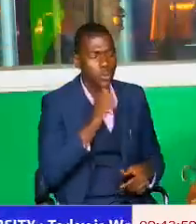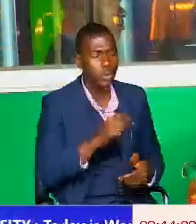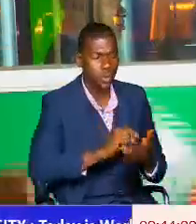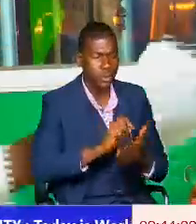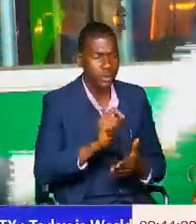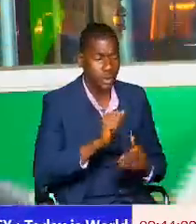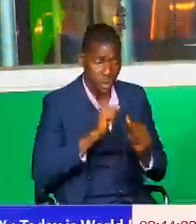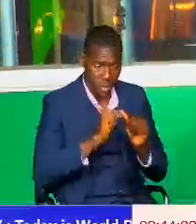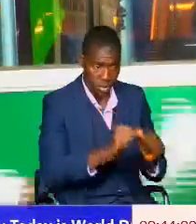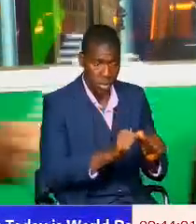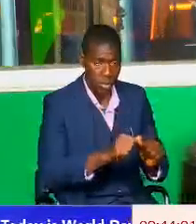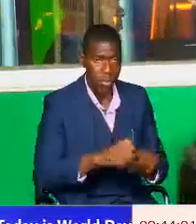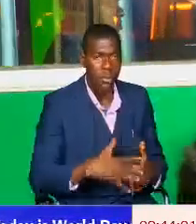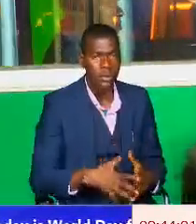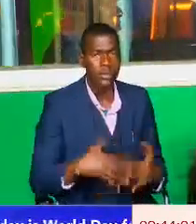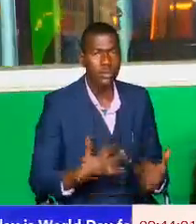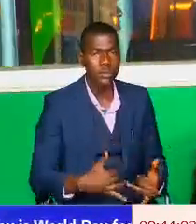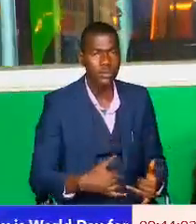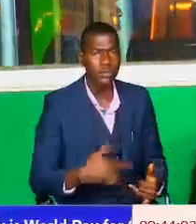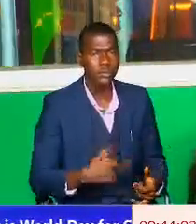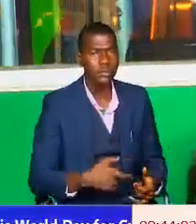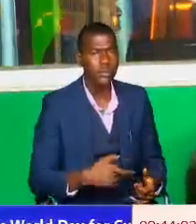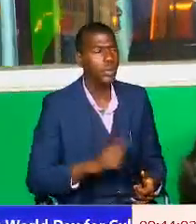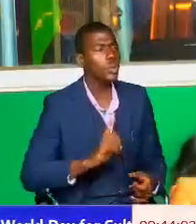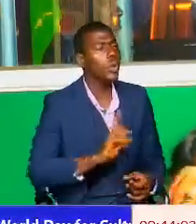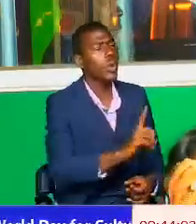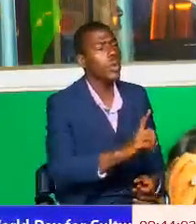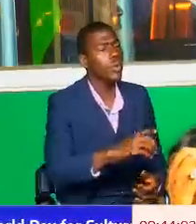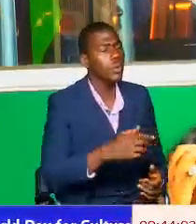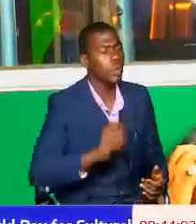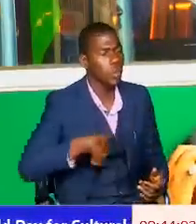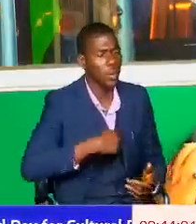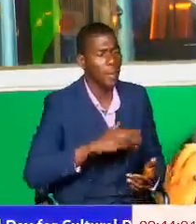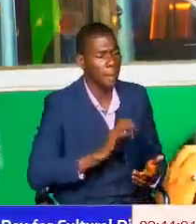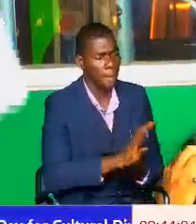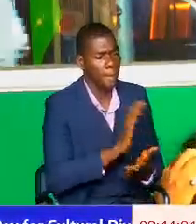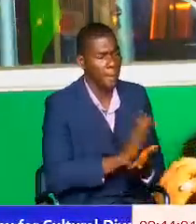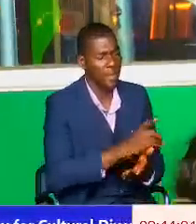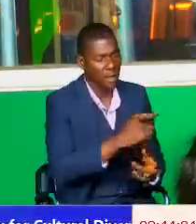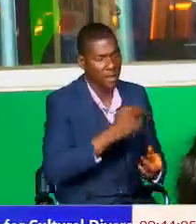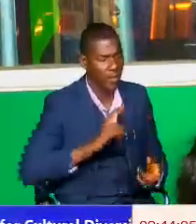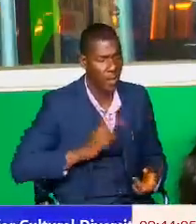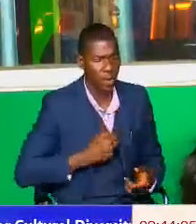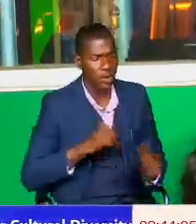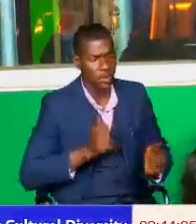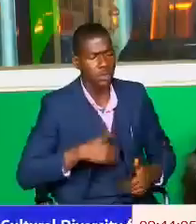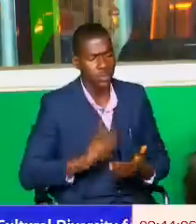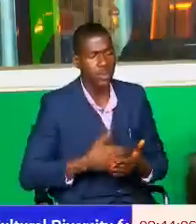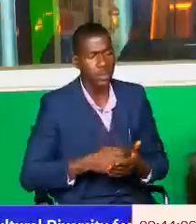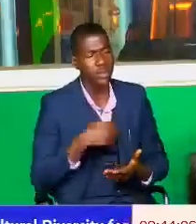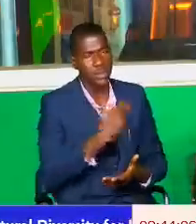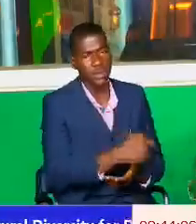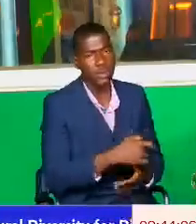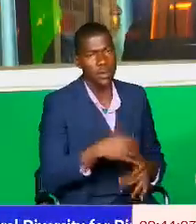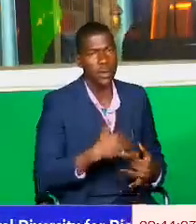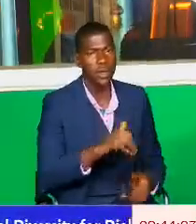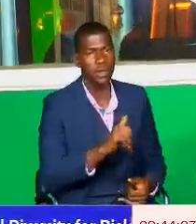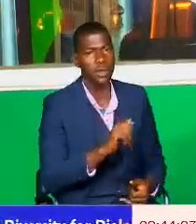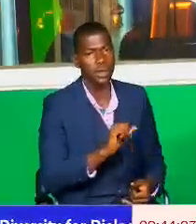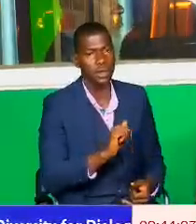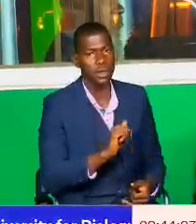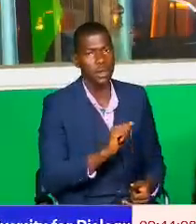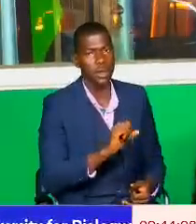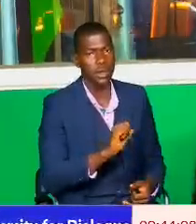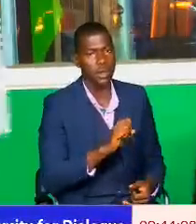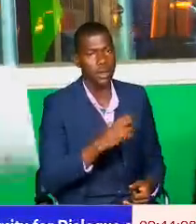Mortgage Bank. Go give us our paper. Then we go return the money. To Yashim, the one will be your own, you go